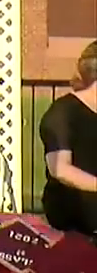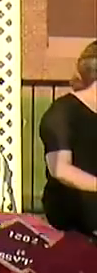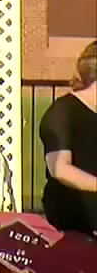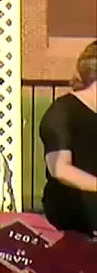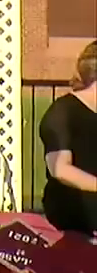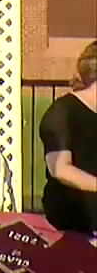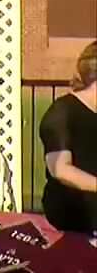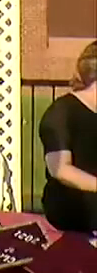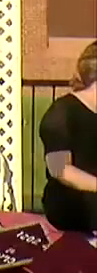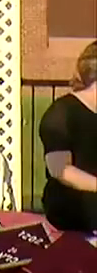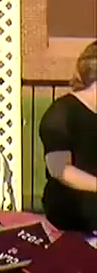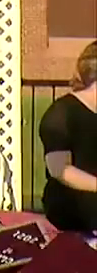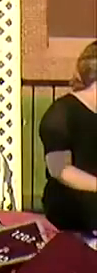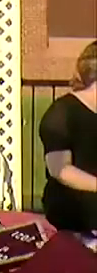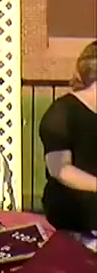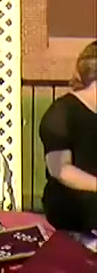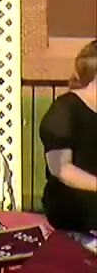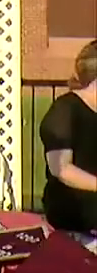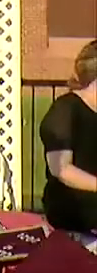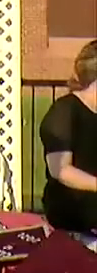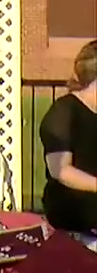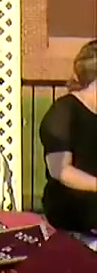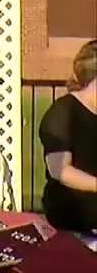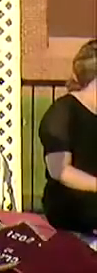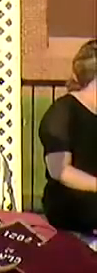Colin DeRocher.